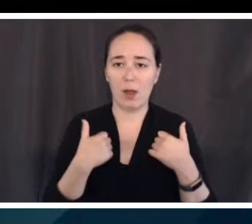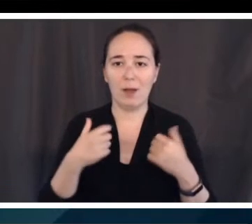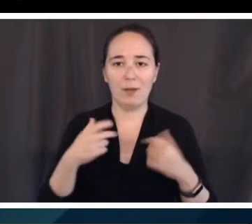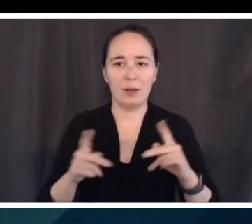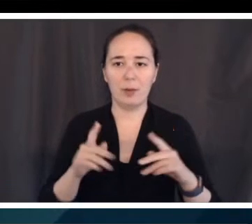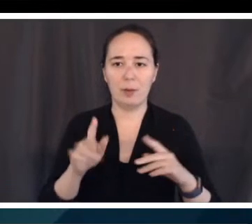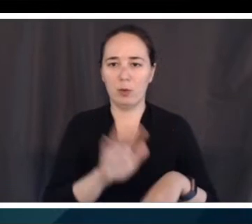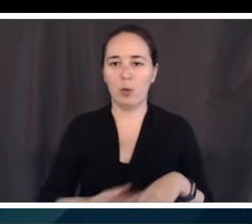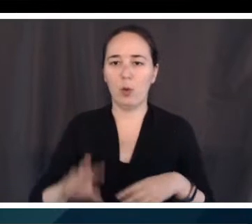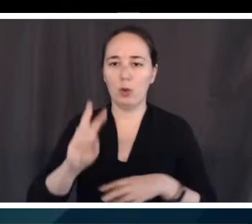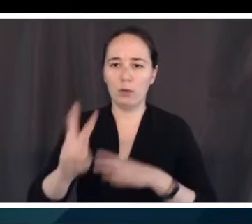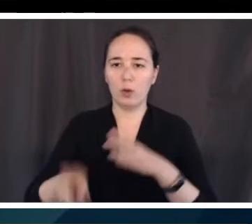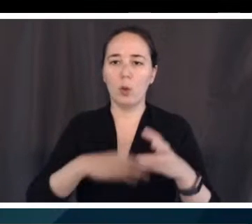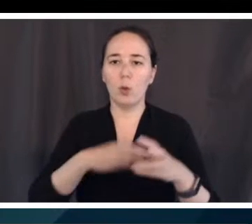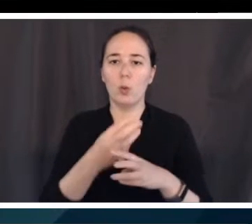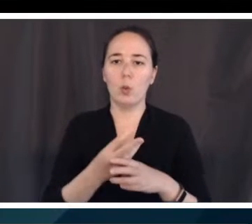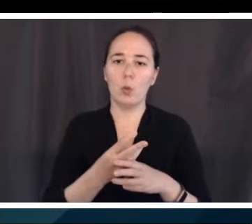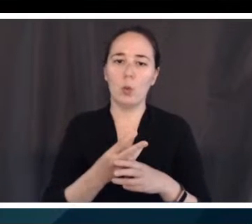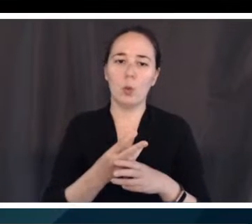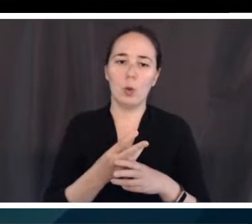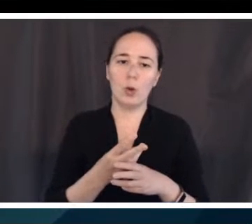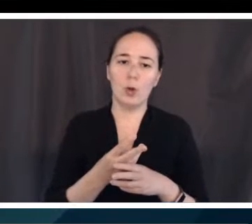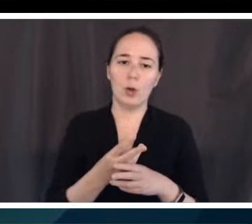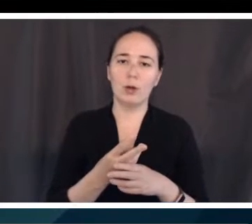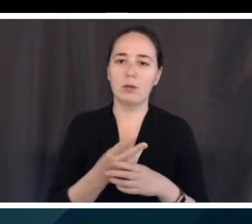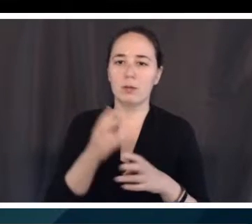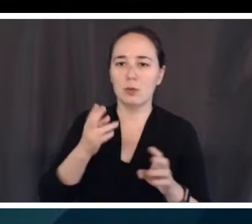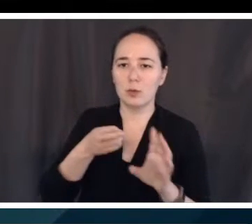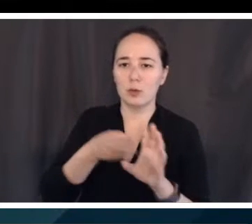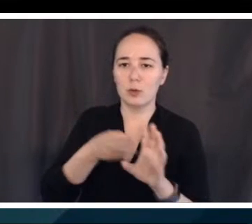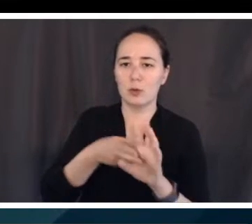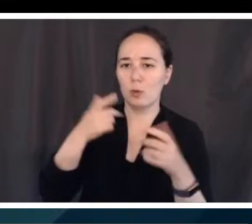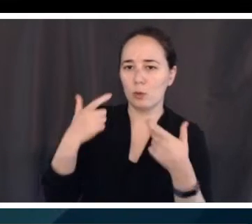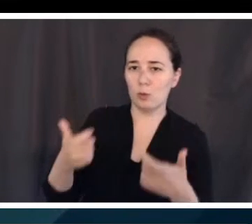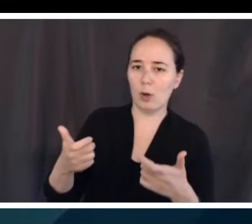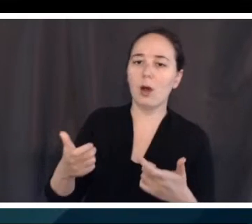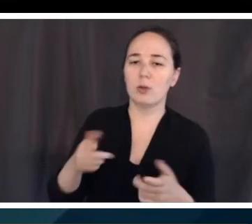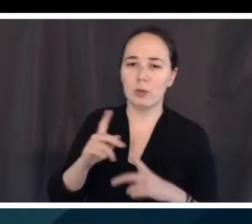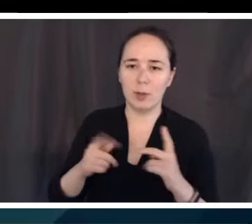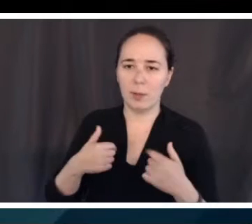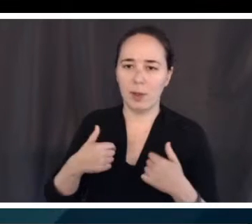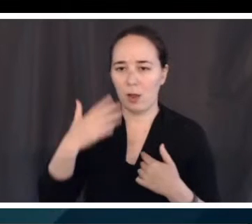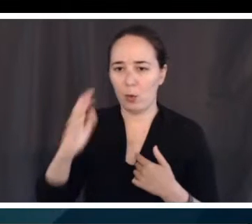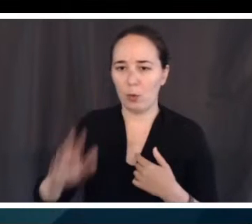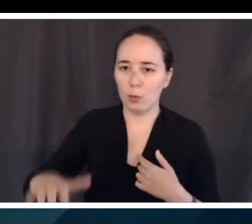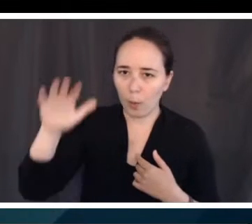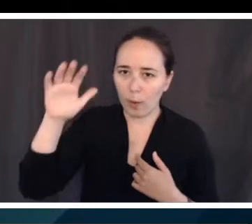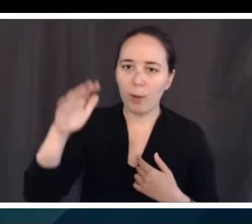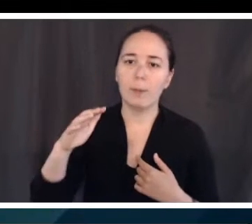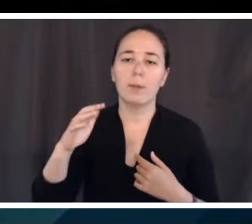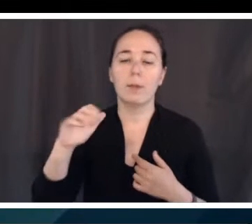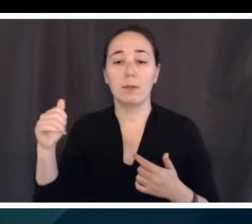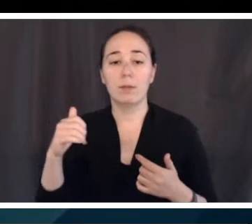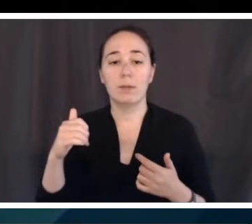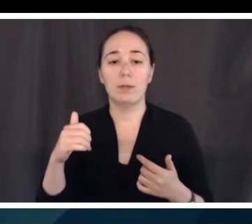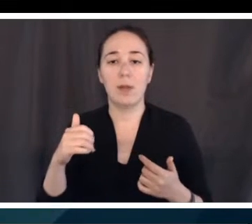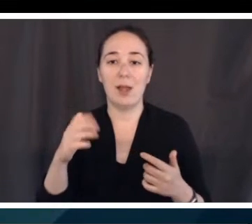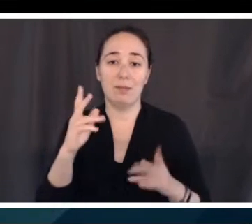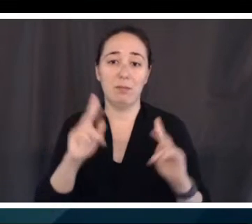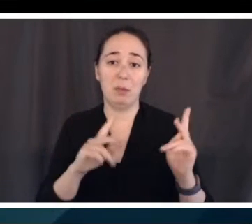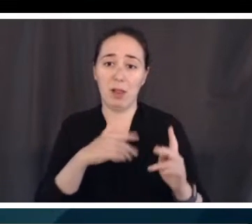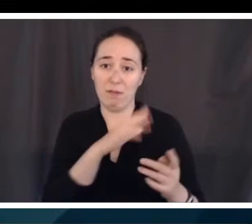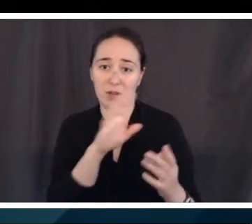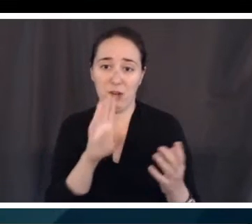world, and a lot of well-known musicians, and people I've known my whole life, and people I've never met and never will meet,